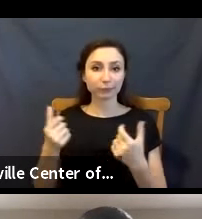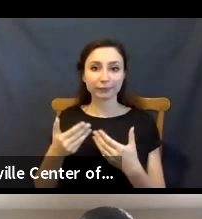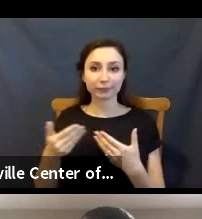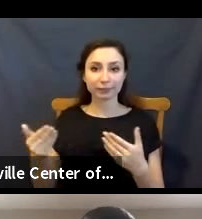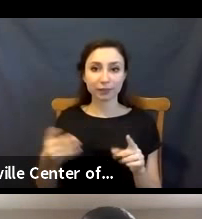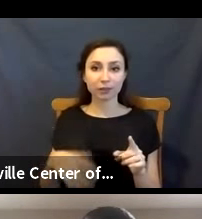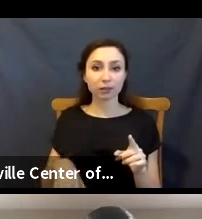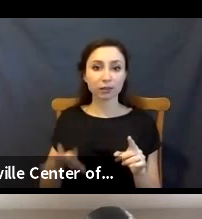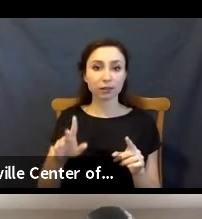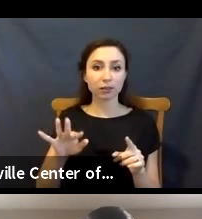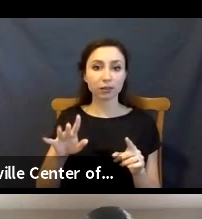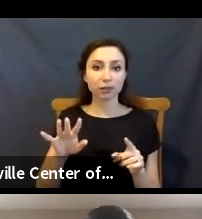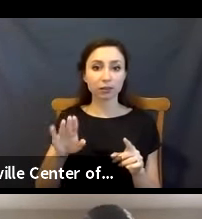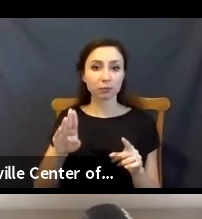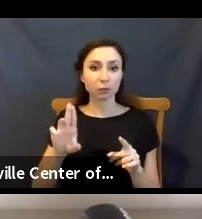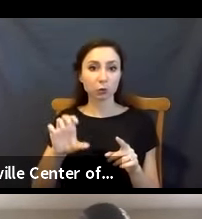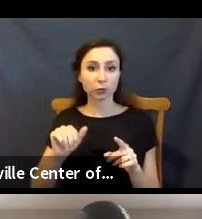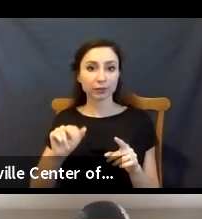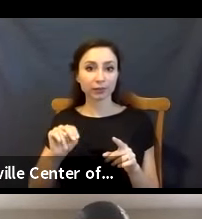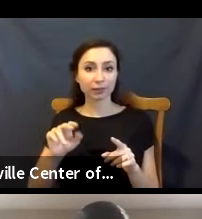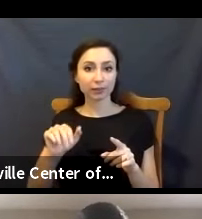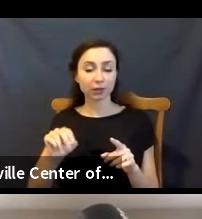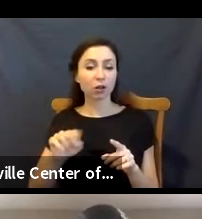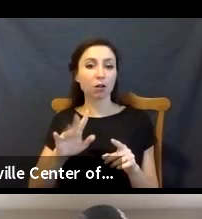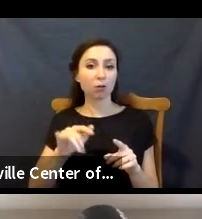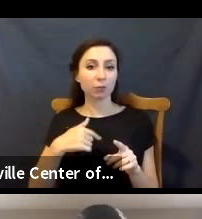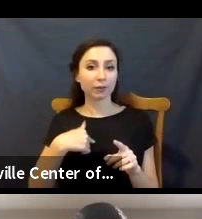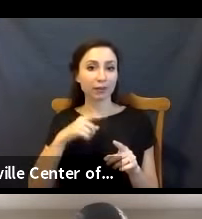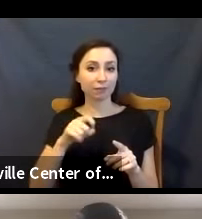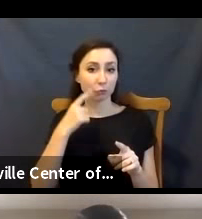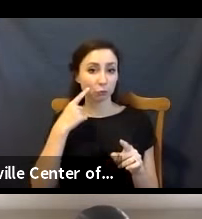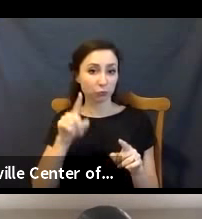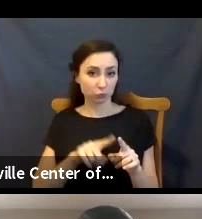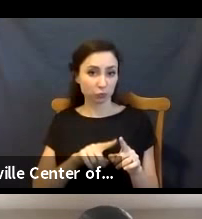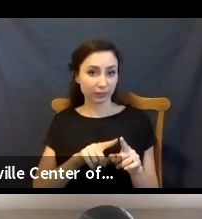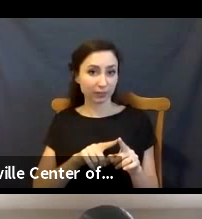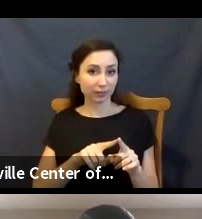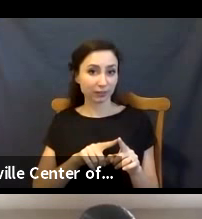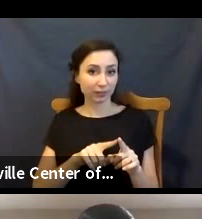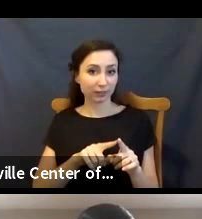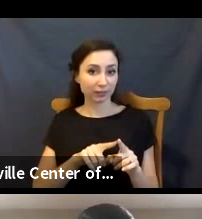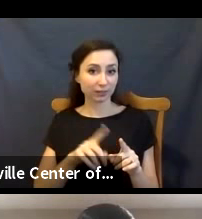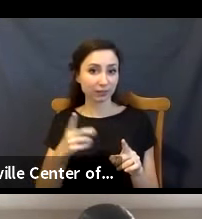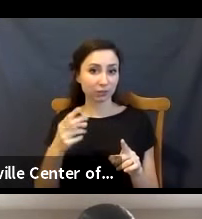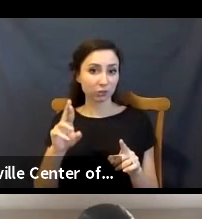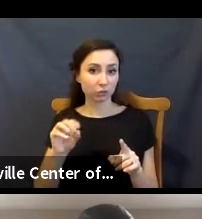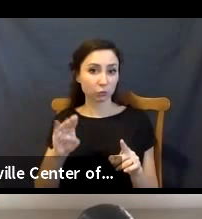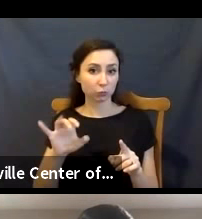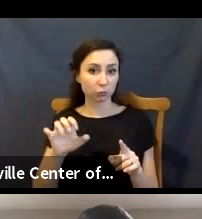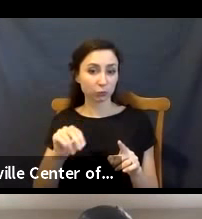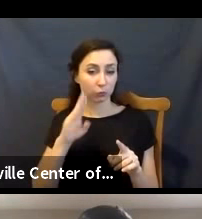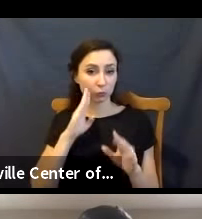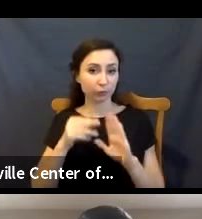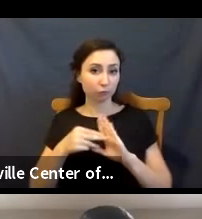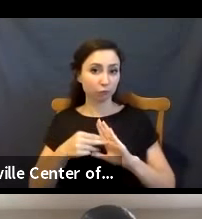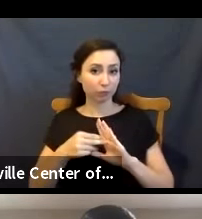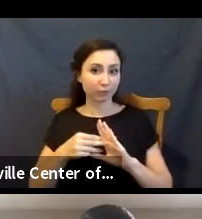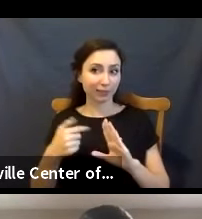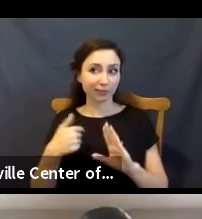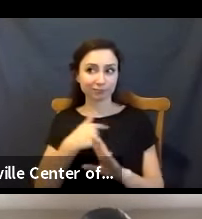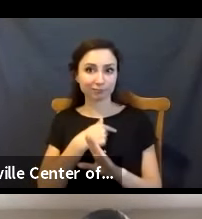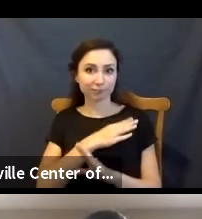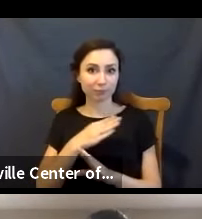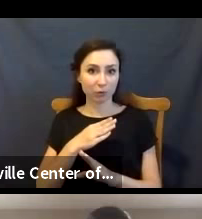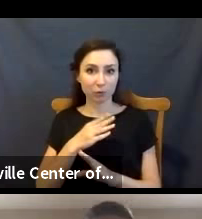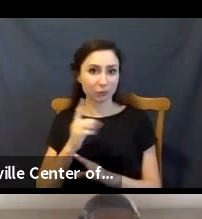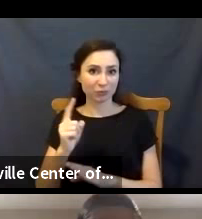optimistic. do we need to all agree that Dr. O'Brien is going to represent us? Or, is everybody just